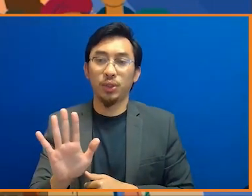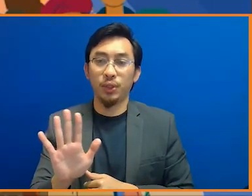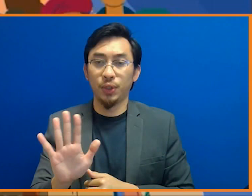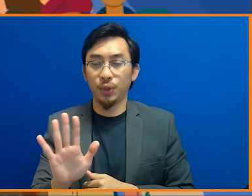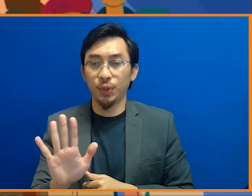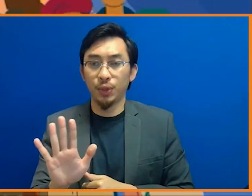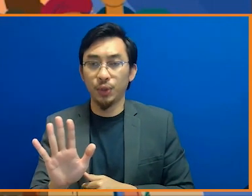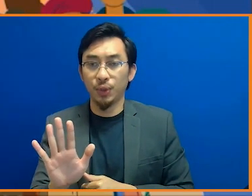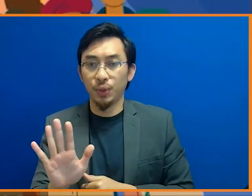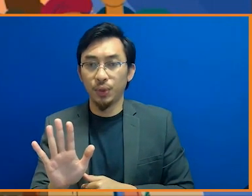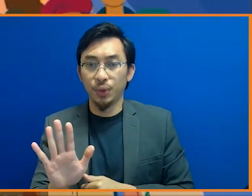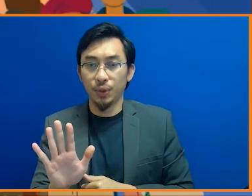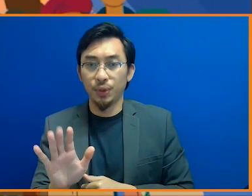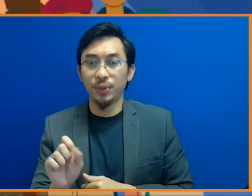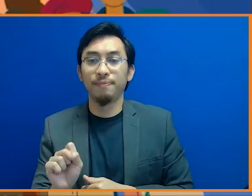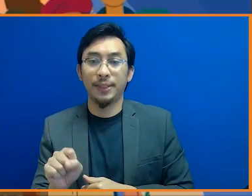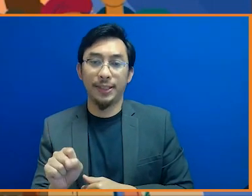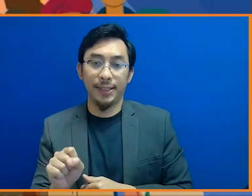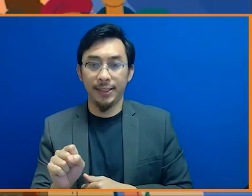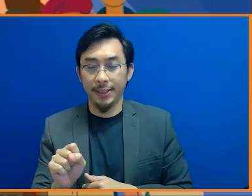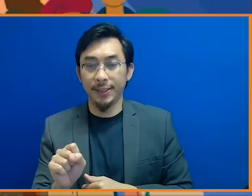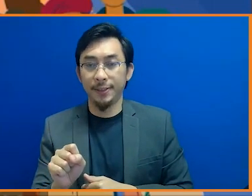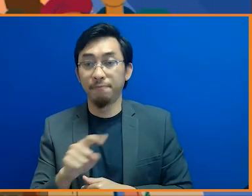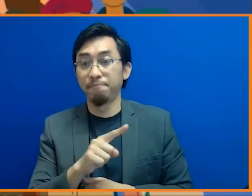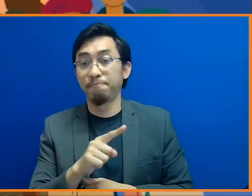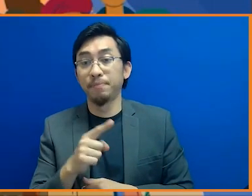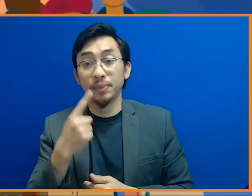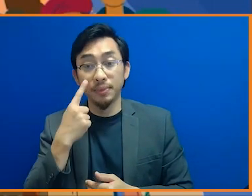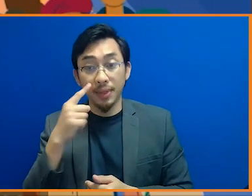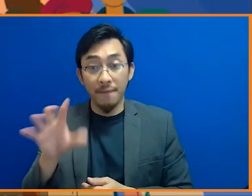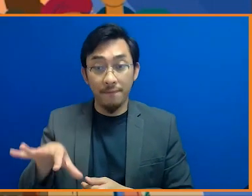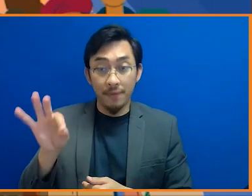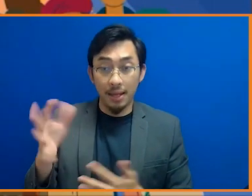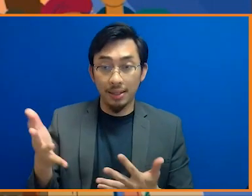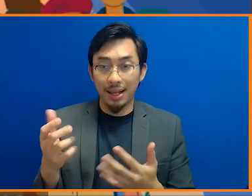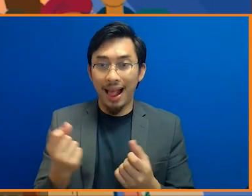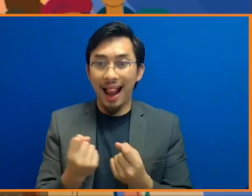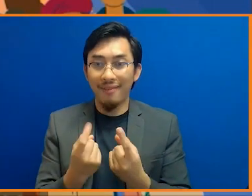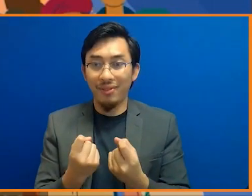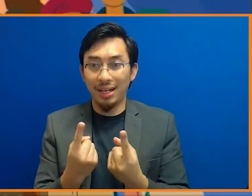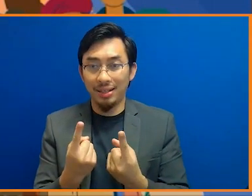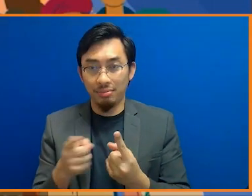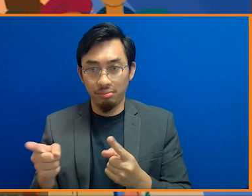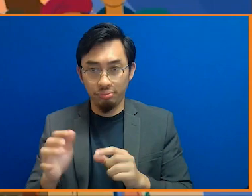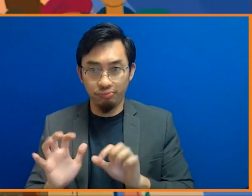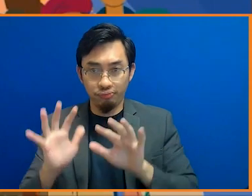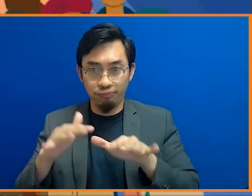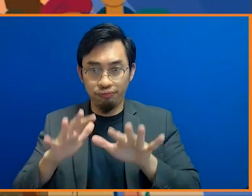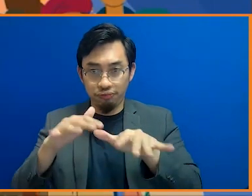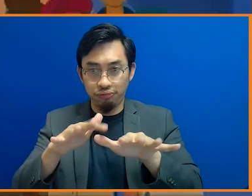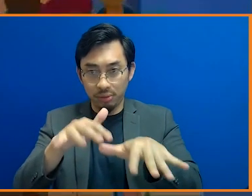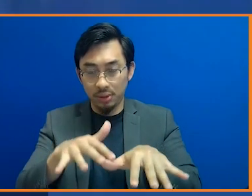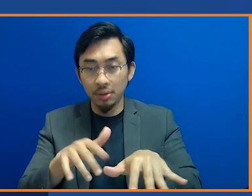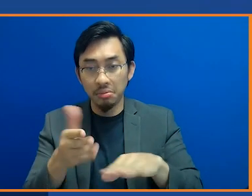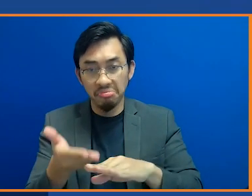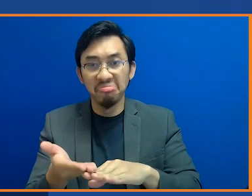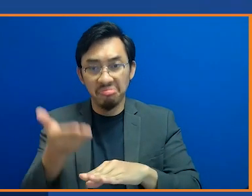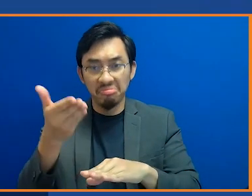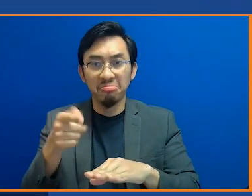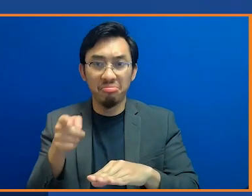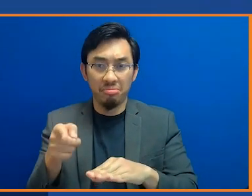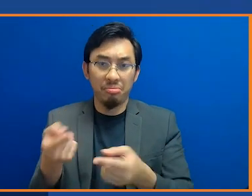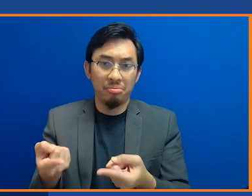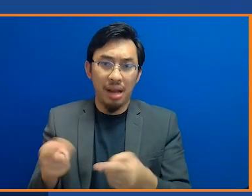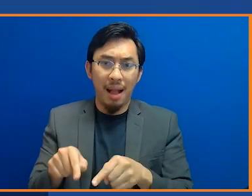Oh, sorry, not this one. Yeah, they discovered at least 11 events of